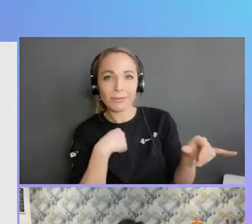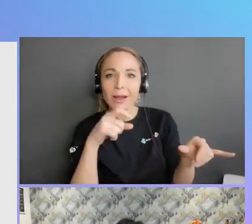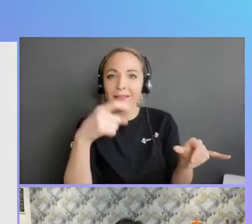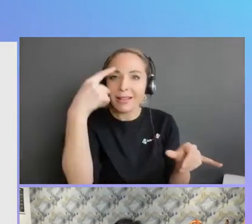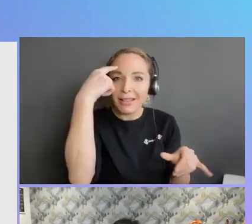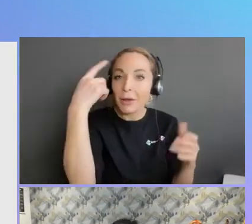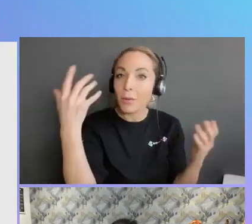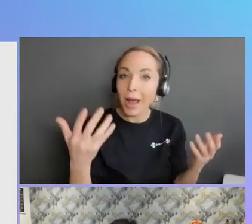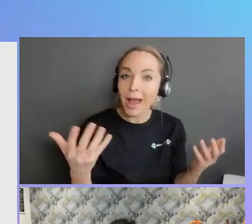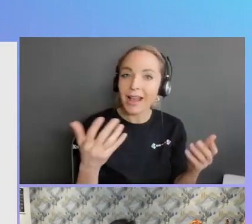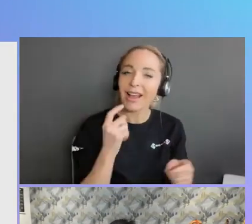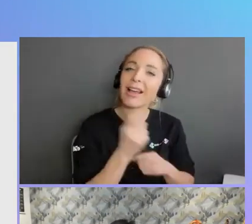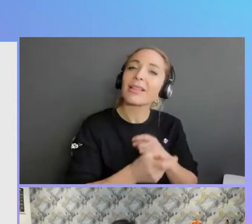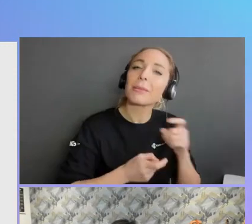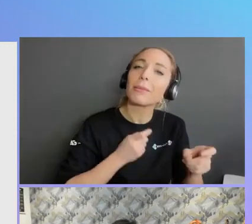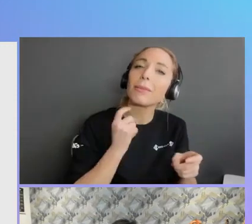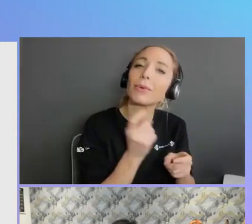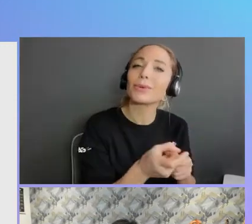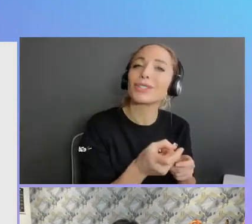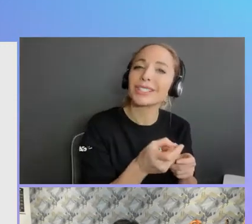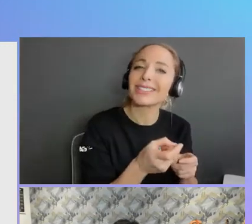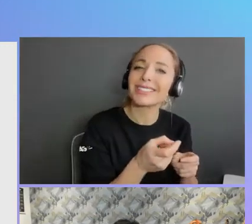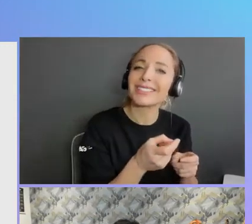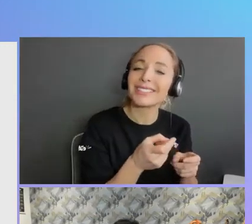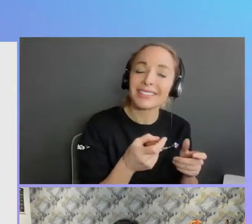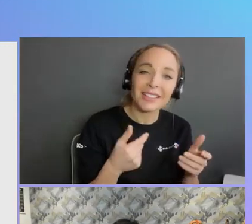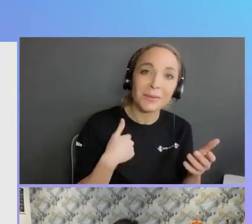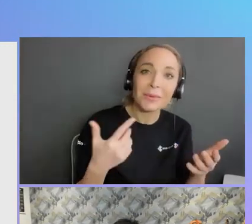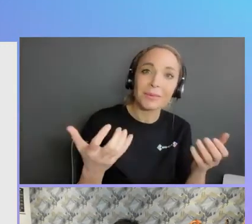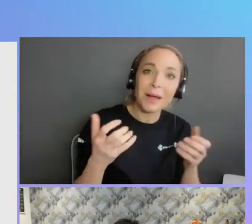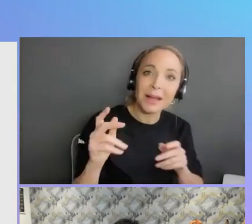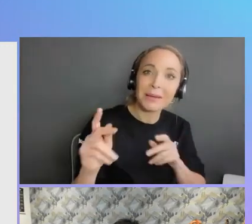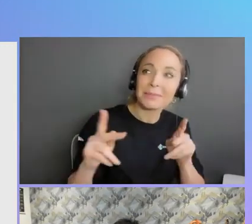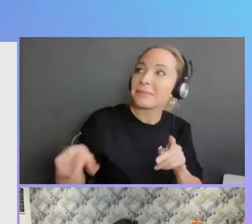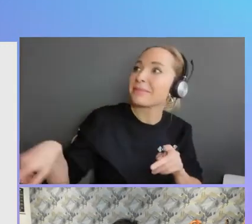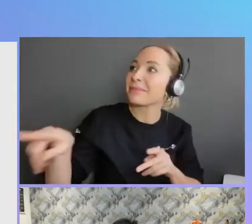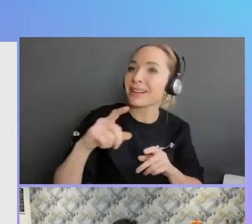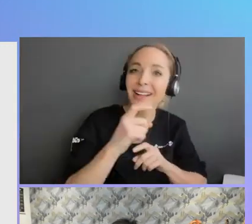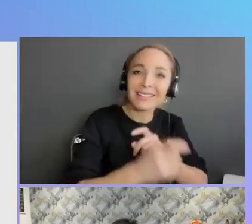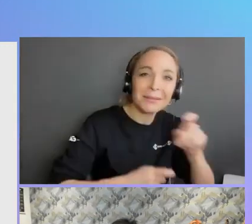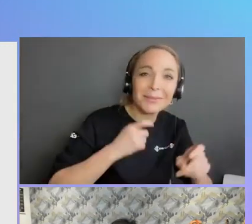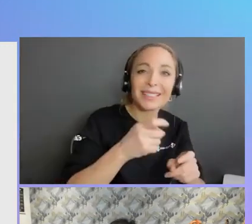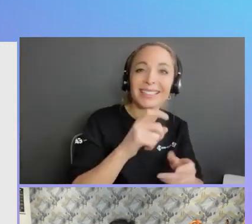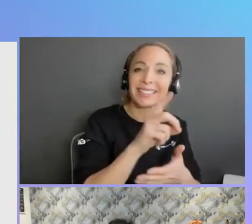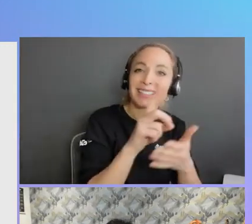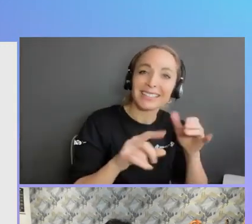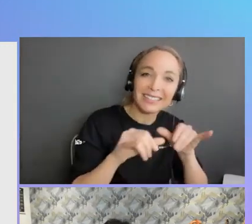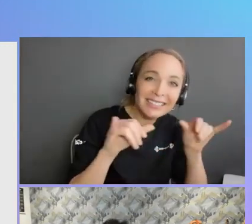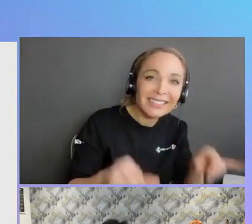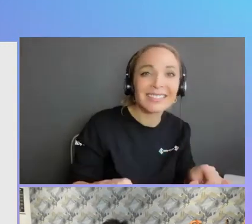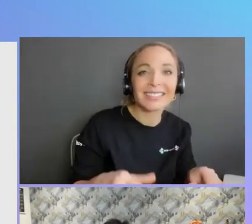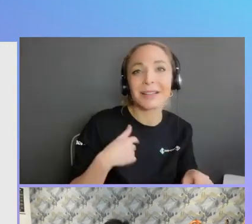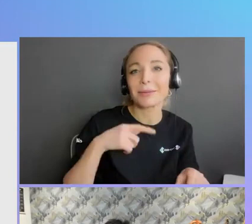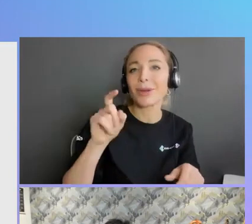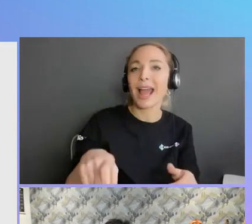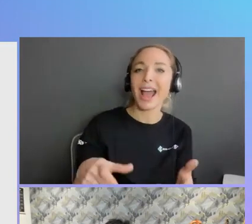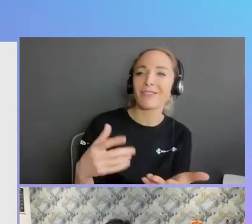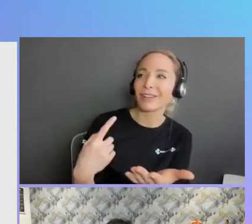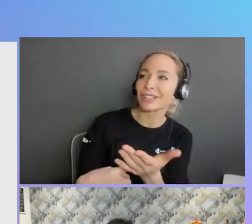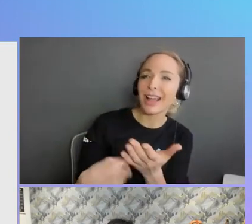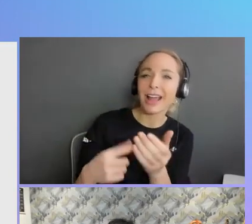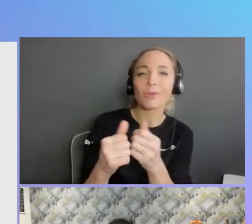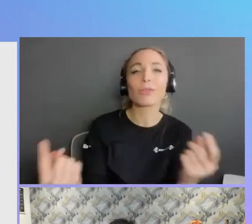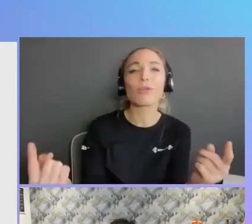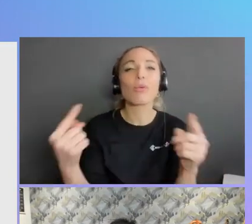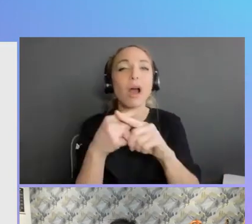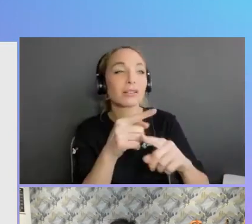contributions. When we invite people to contribute to the design systems and we chat with cross-functional teams, because